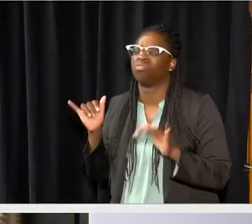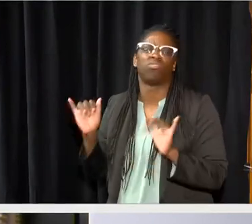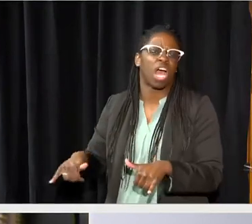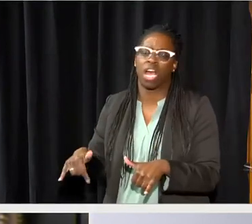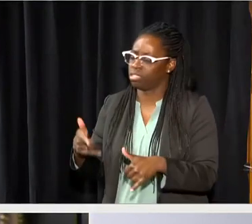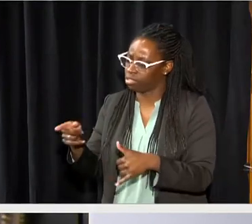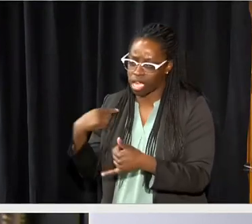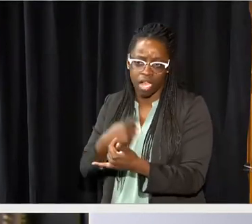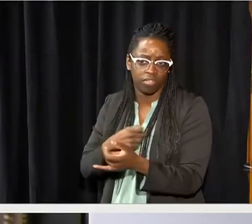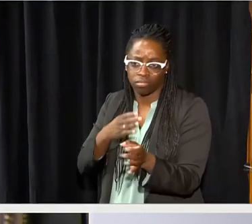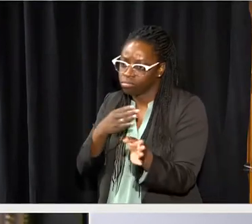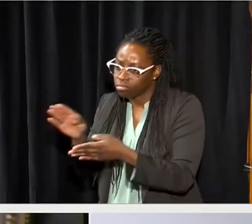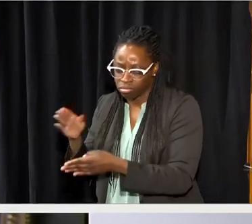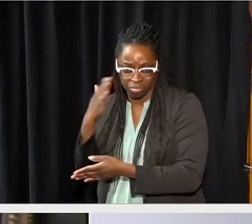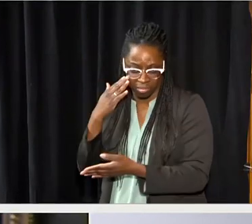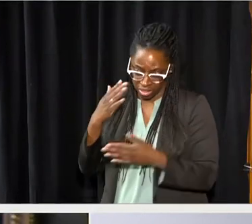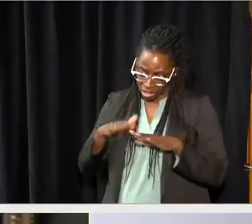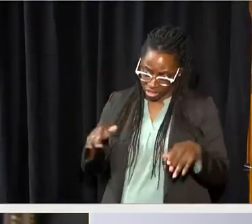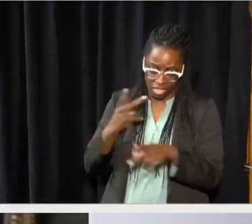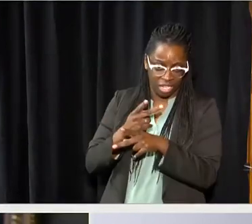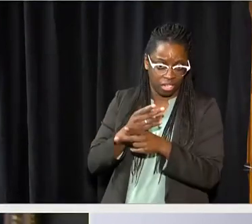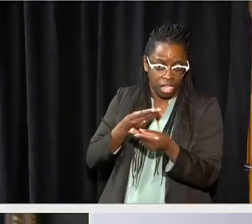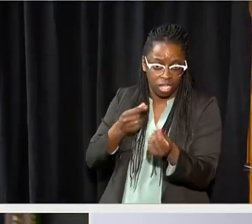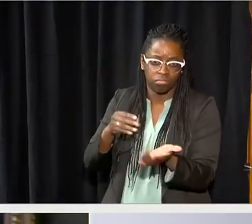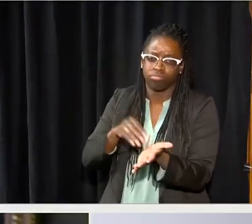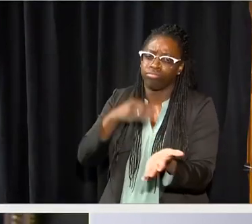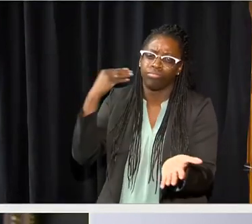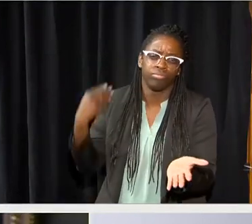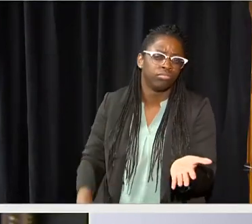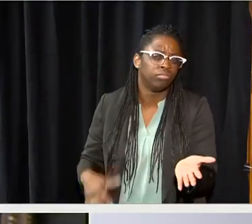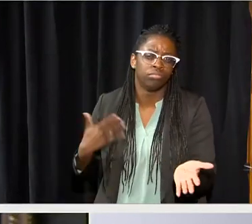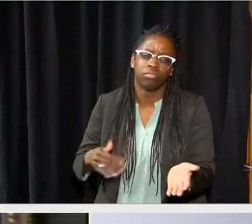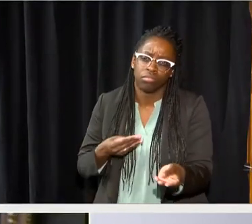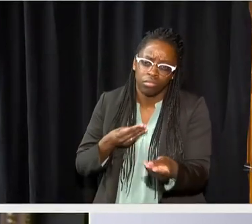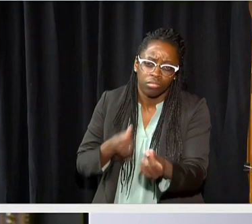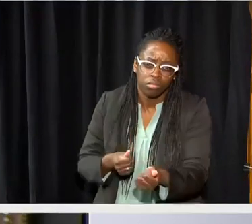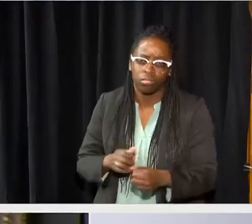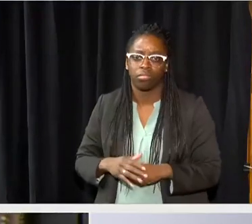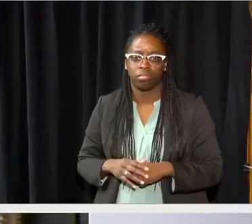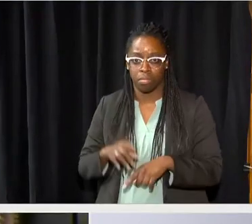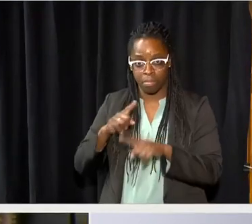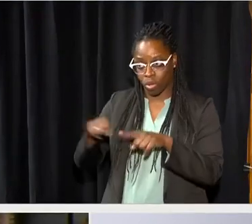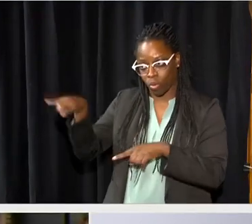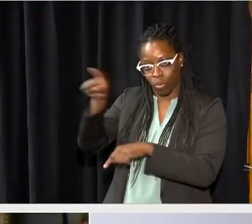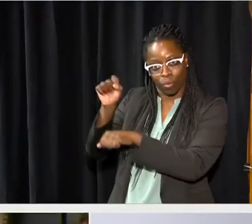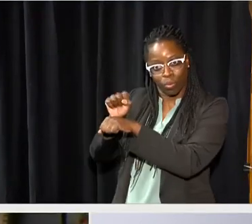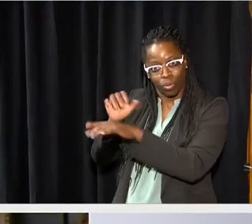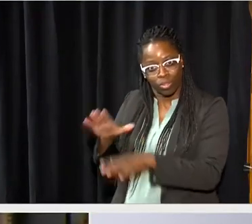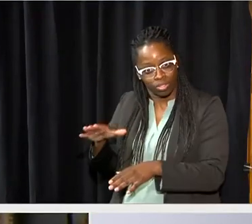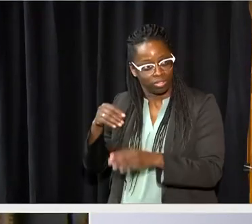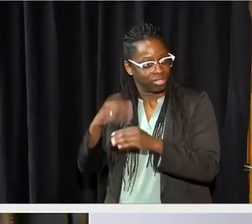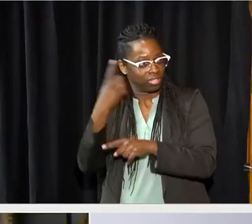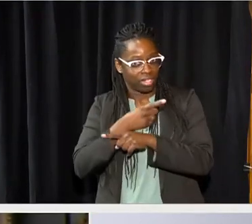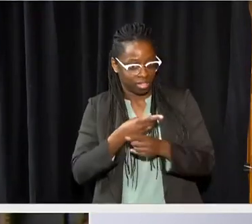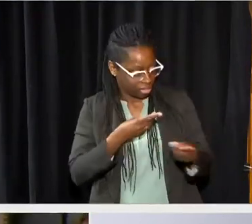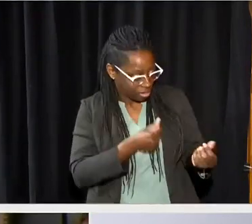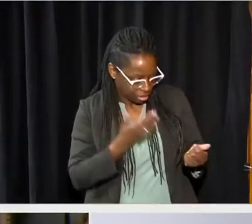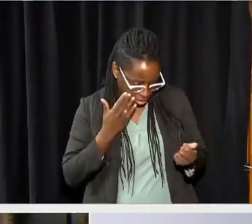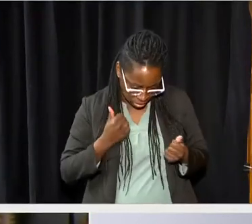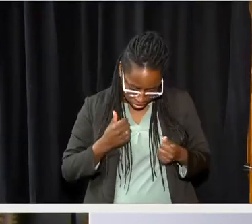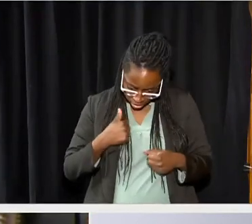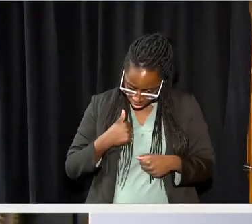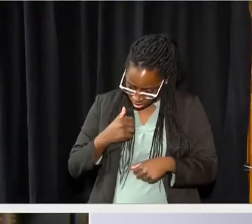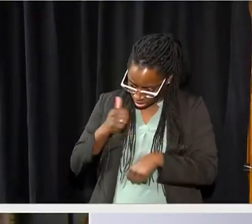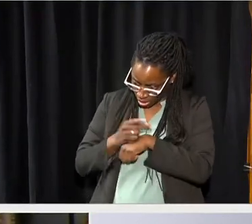Costs have been too high for too long, while providers and care workers have been barely hanging on. It